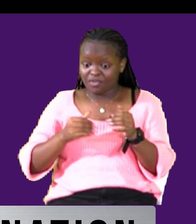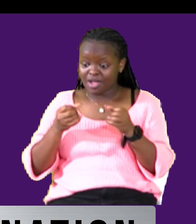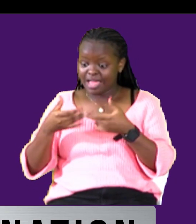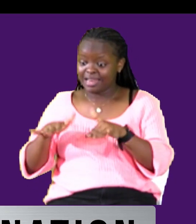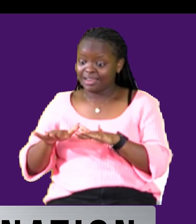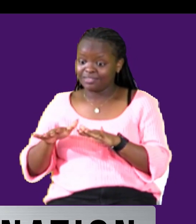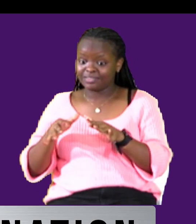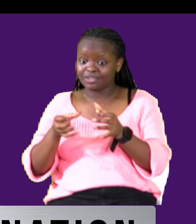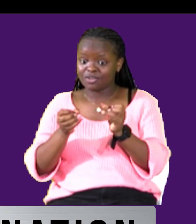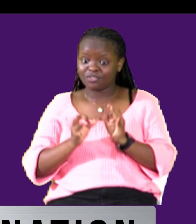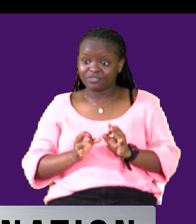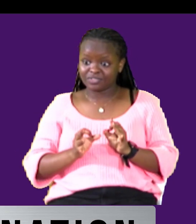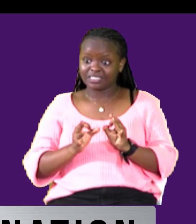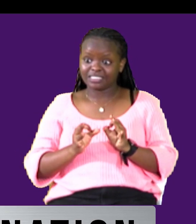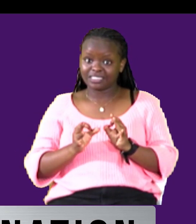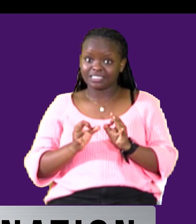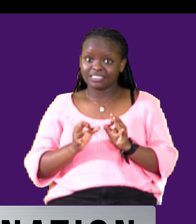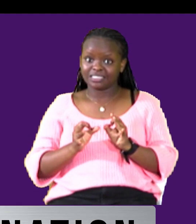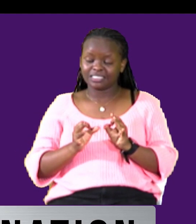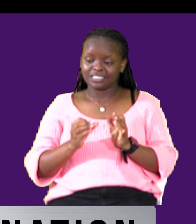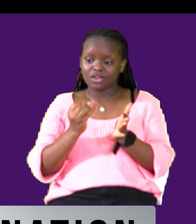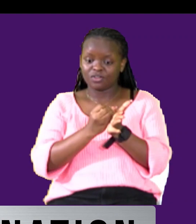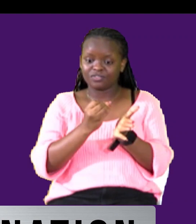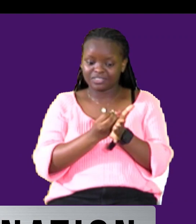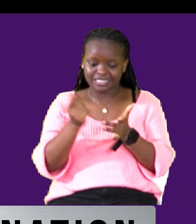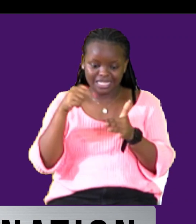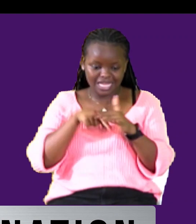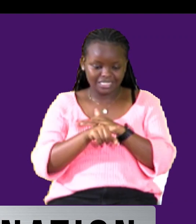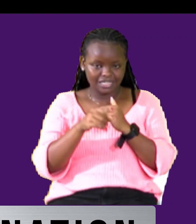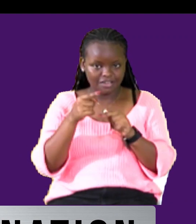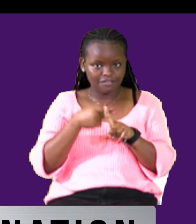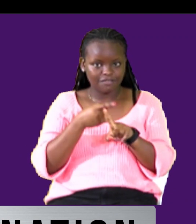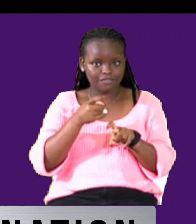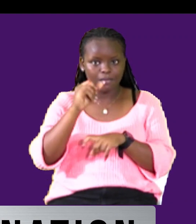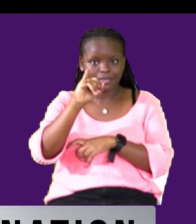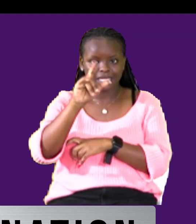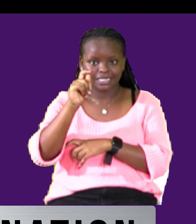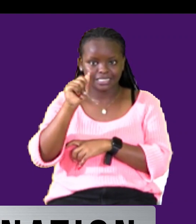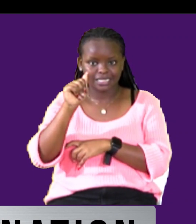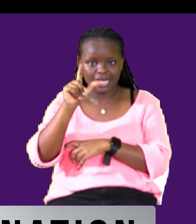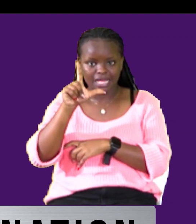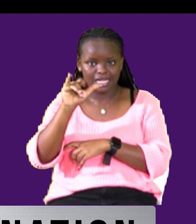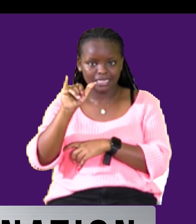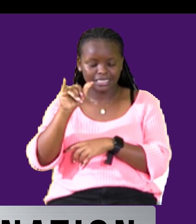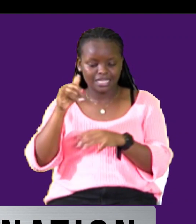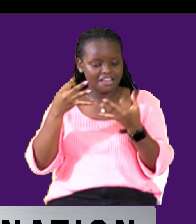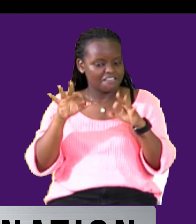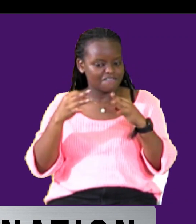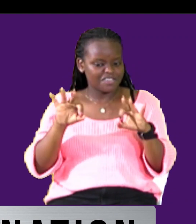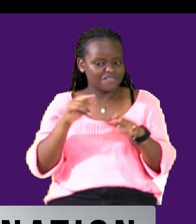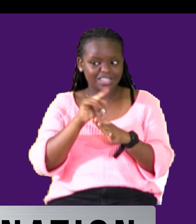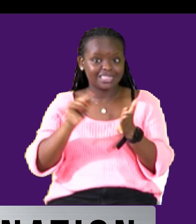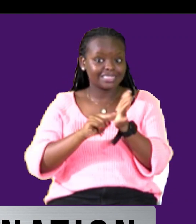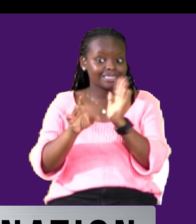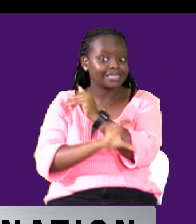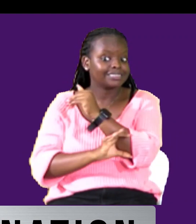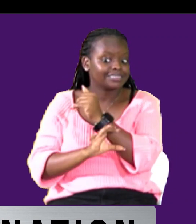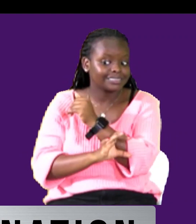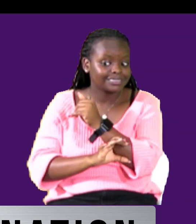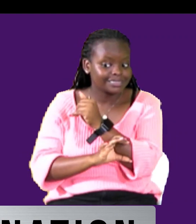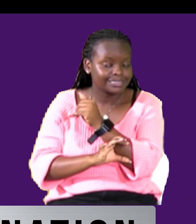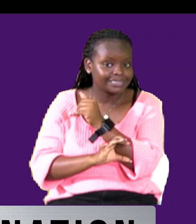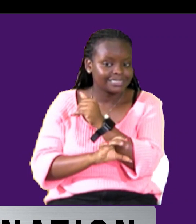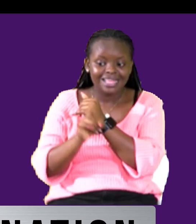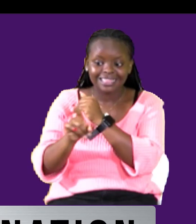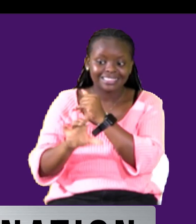in. He's just coming in from Italy. He said, let me tell you, Kofi, this country